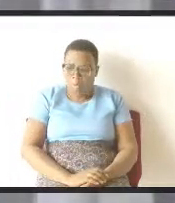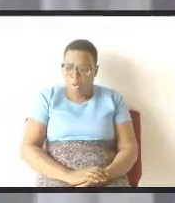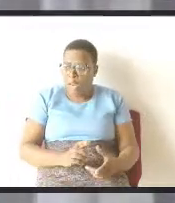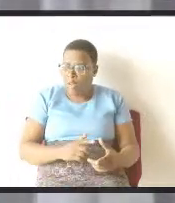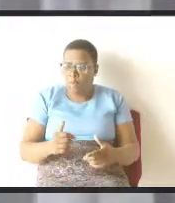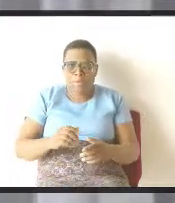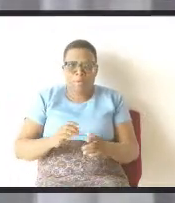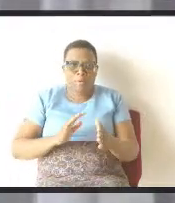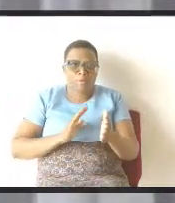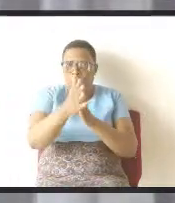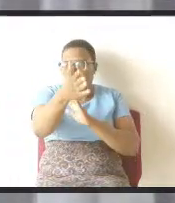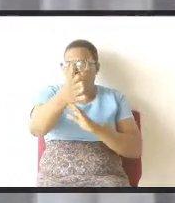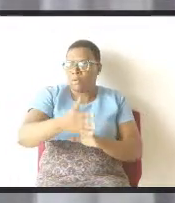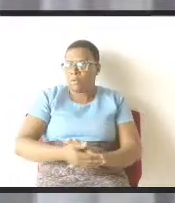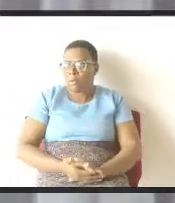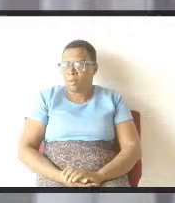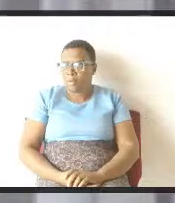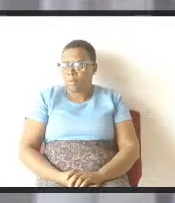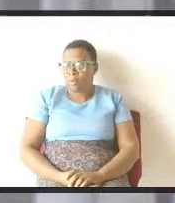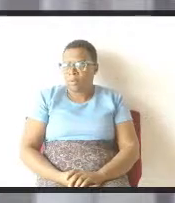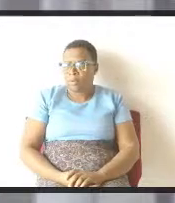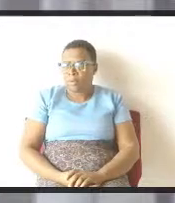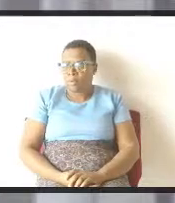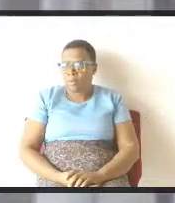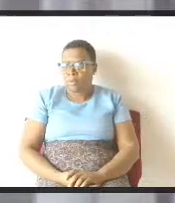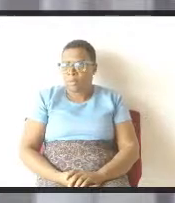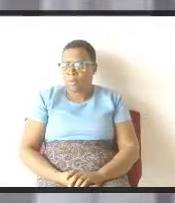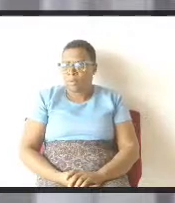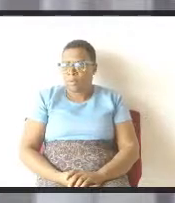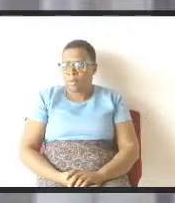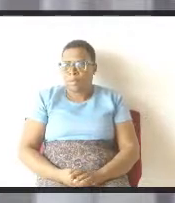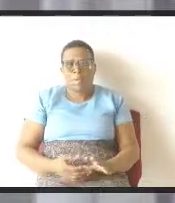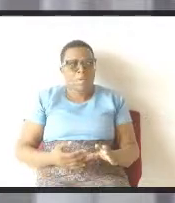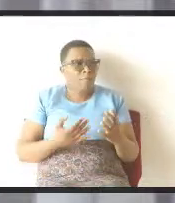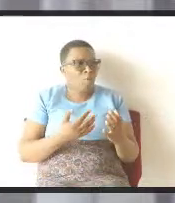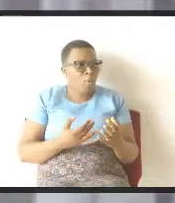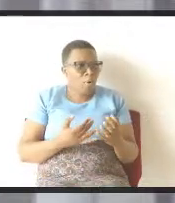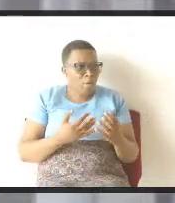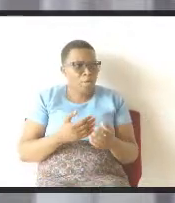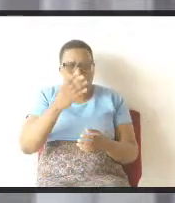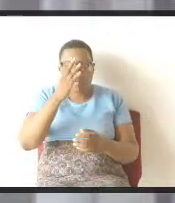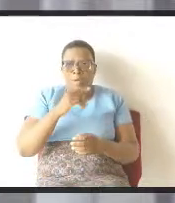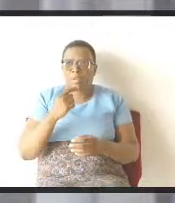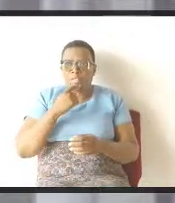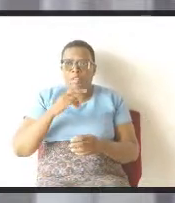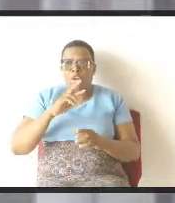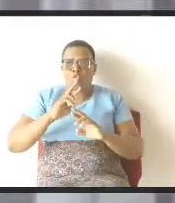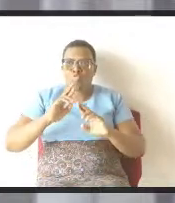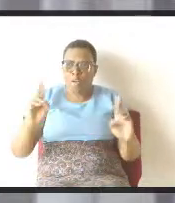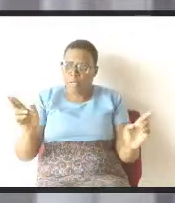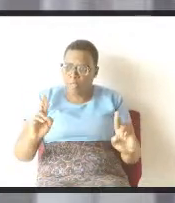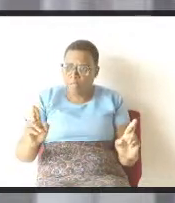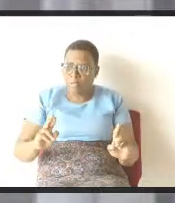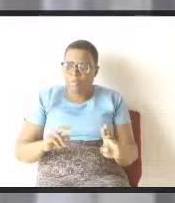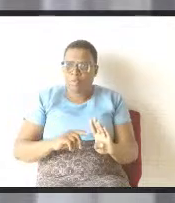you crawl over and punch him out. You have to wait until the whistle is blown to start